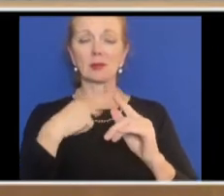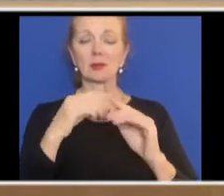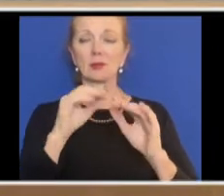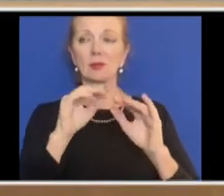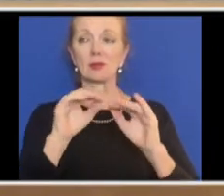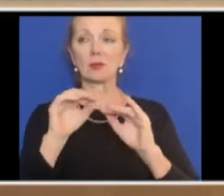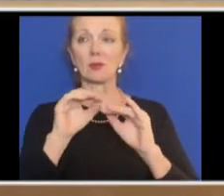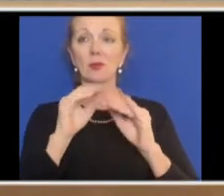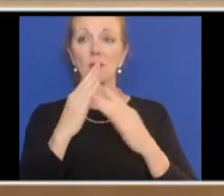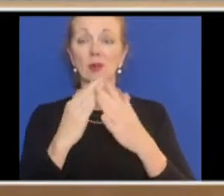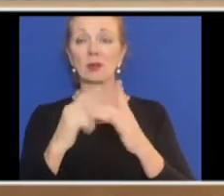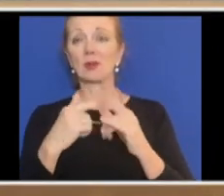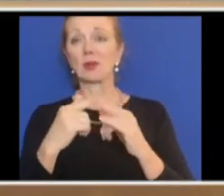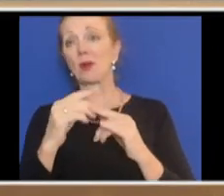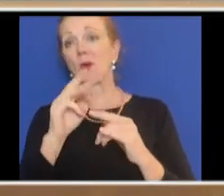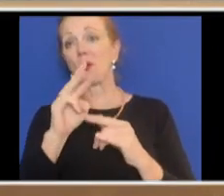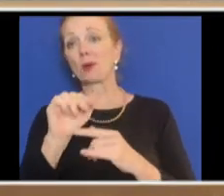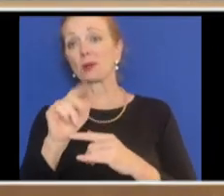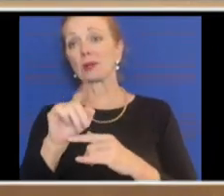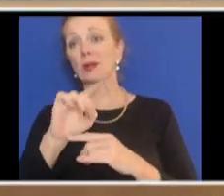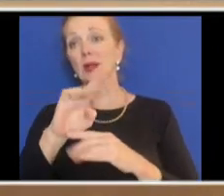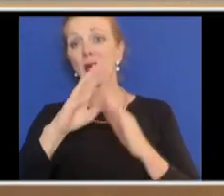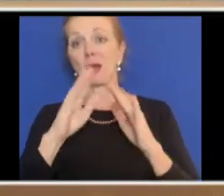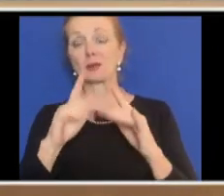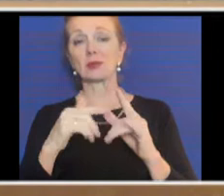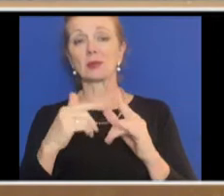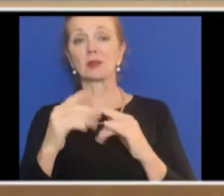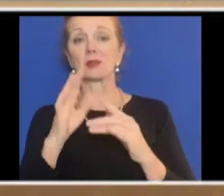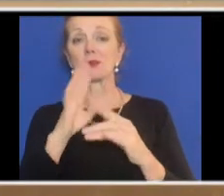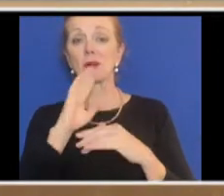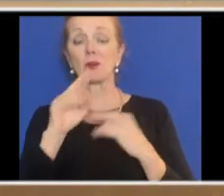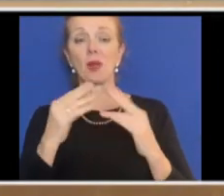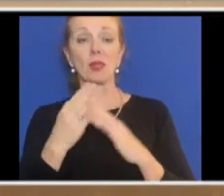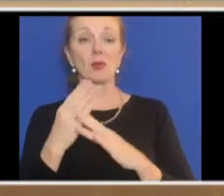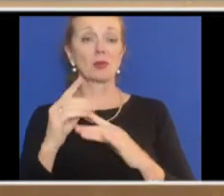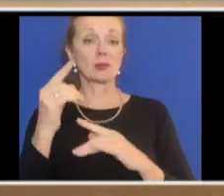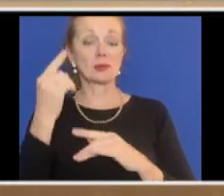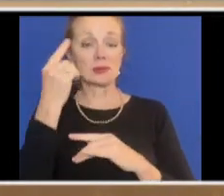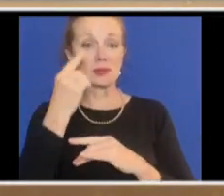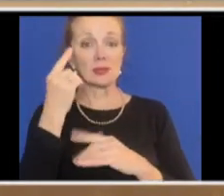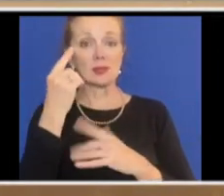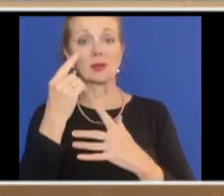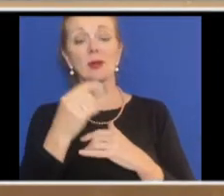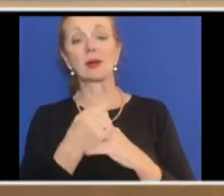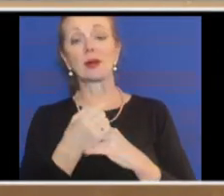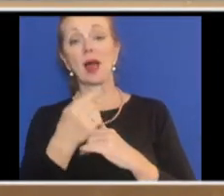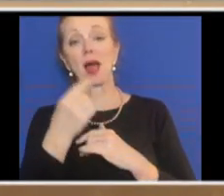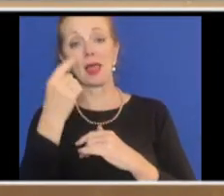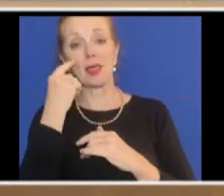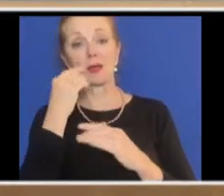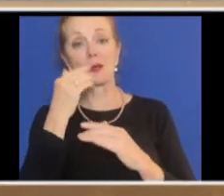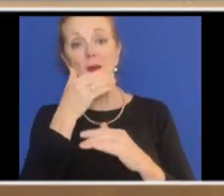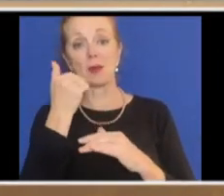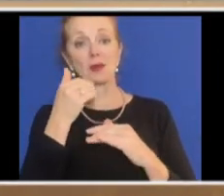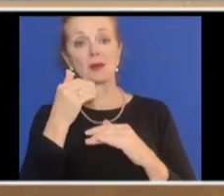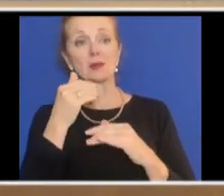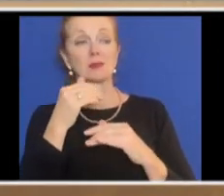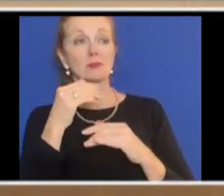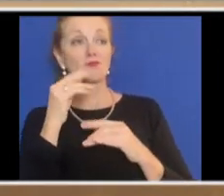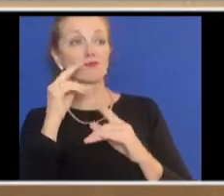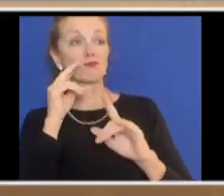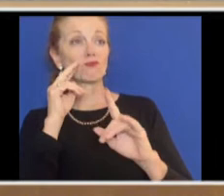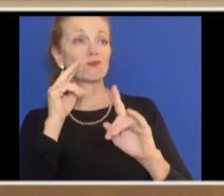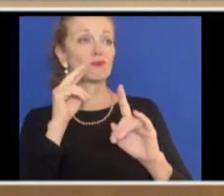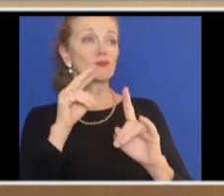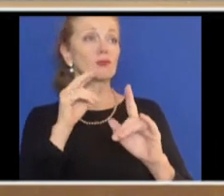on the south side of Westinghouse it's something for us to go back and and talk through and consider uh you know I think a better frame of reference or a